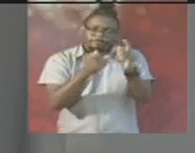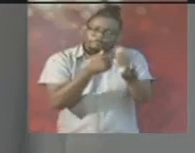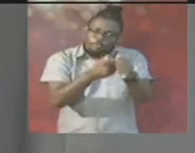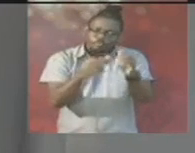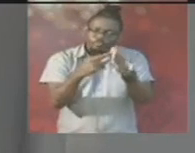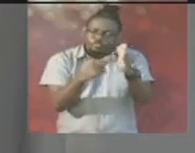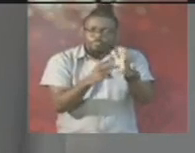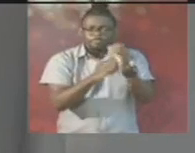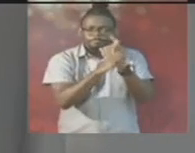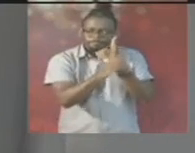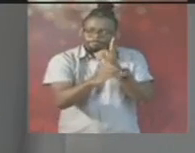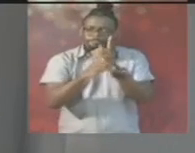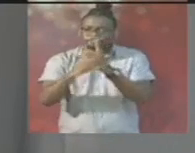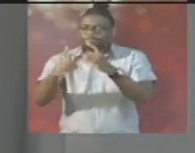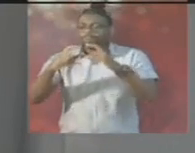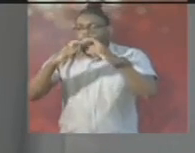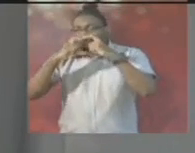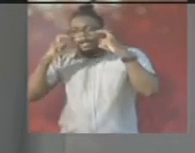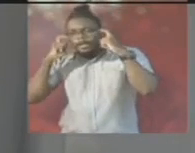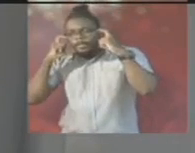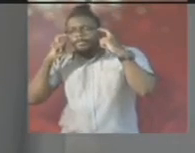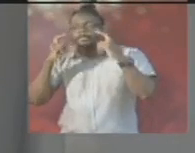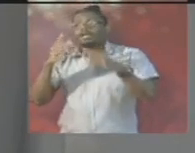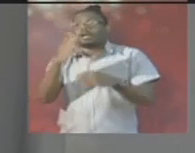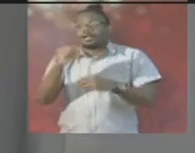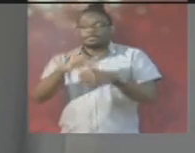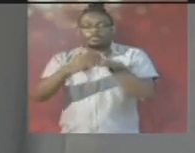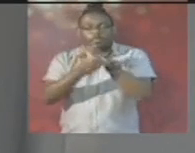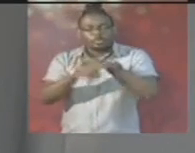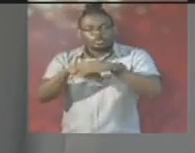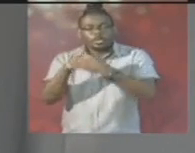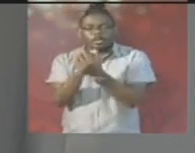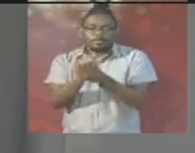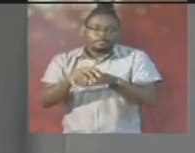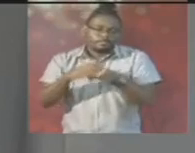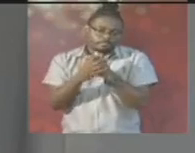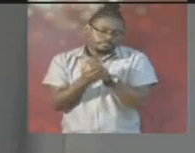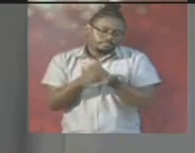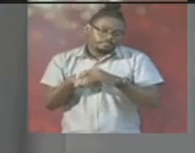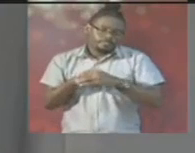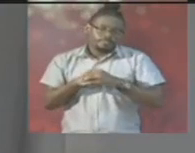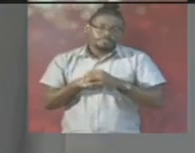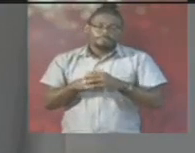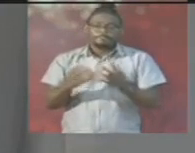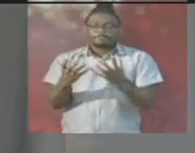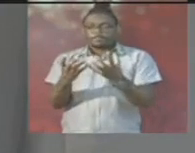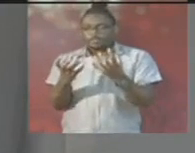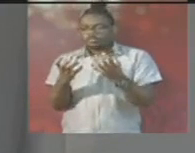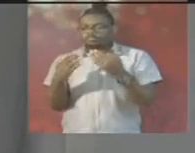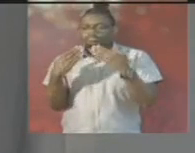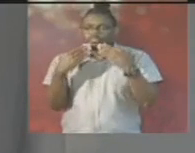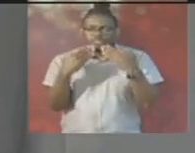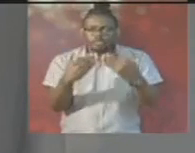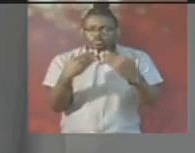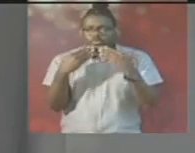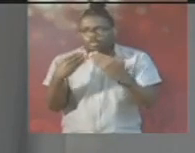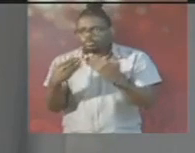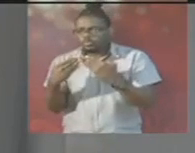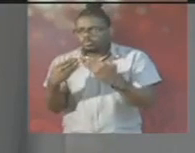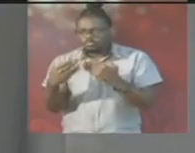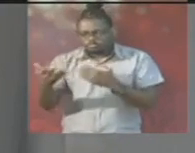masks, and practicing hygiene. I want to thank those who have